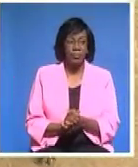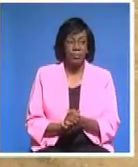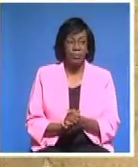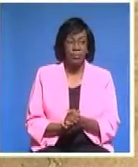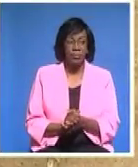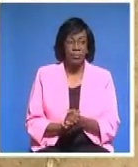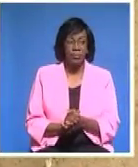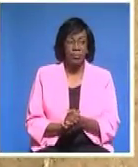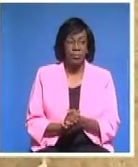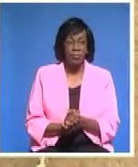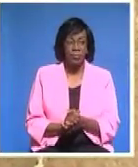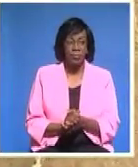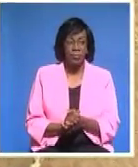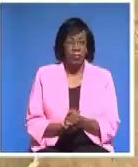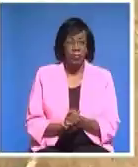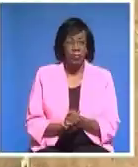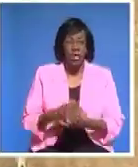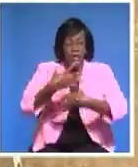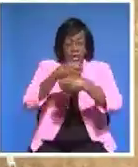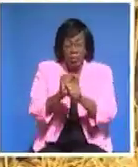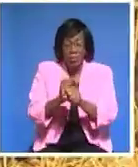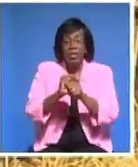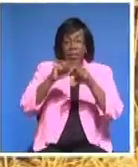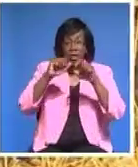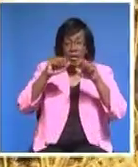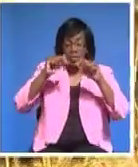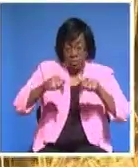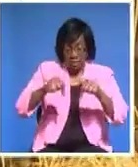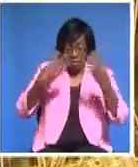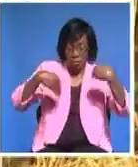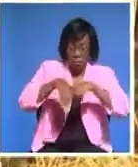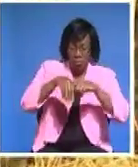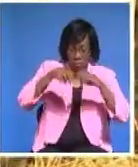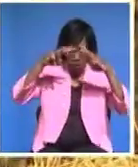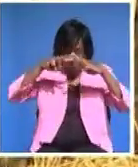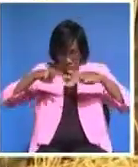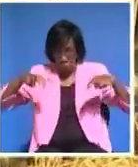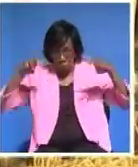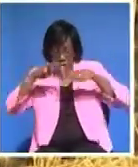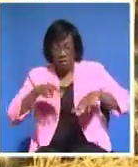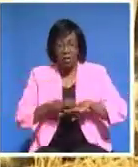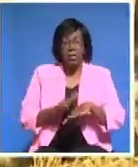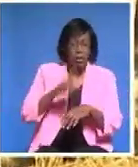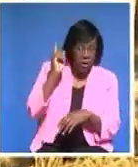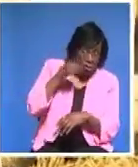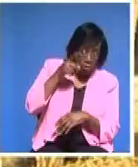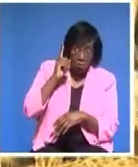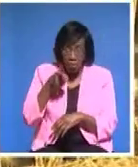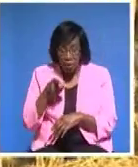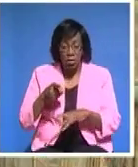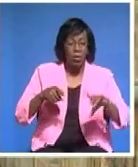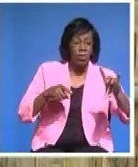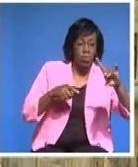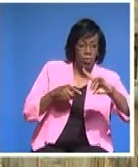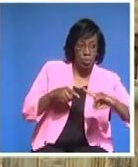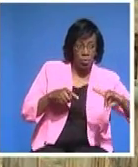is now conducting research and monitors the wild dogs which are believed to be migrating along Kaudom,